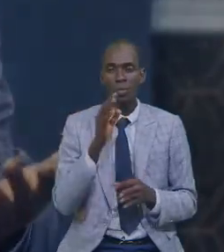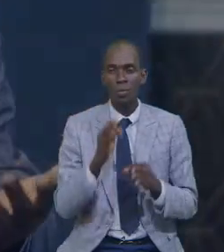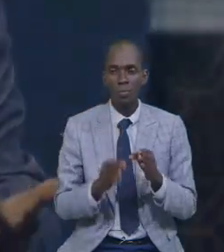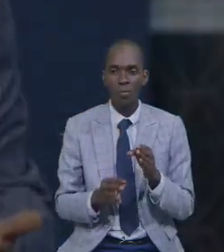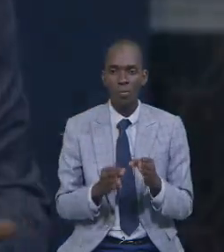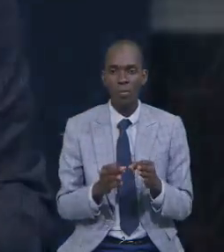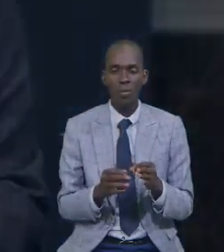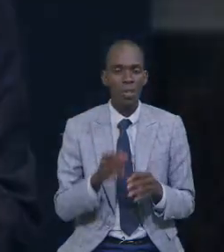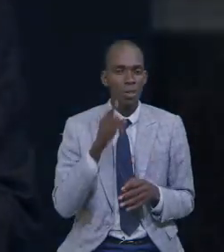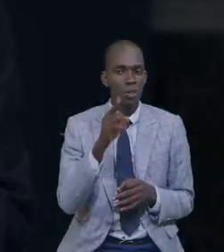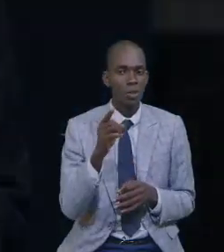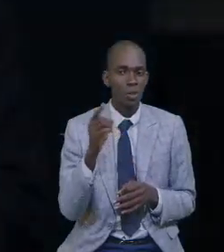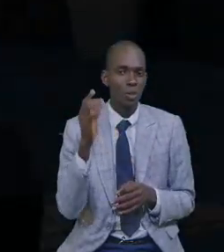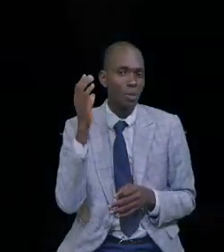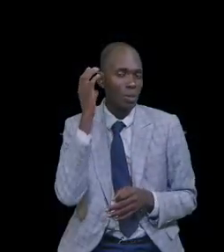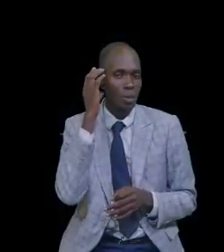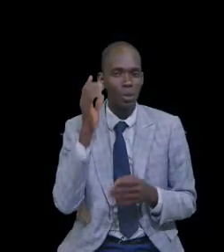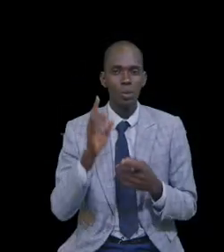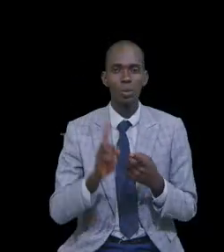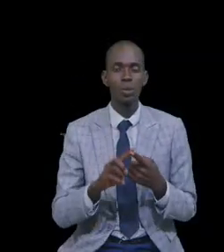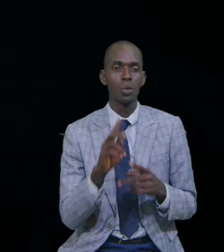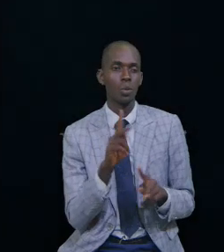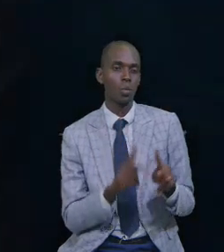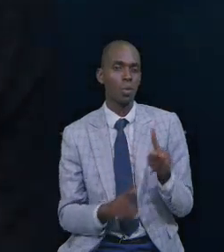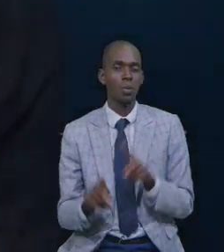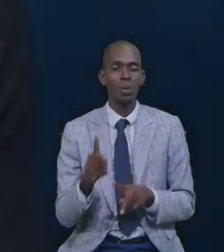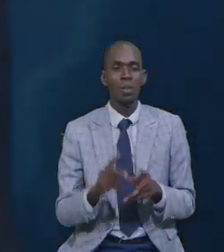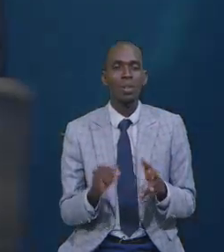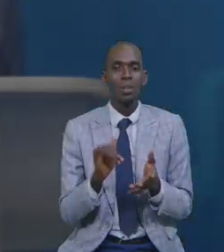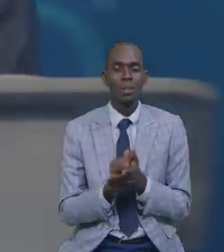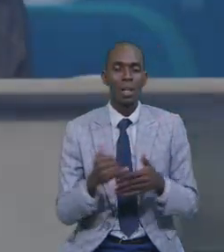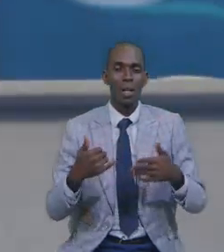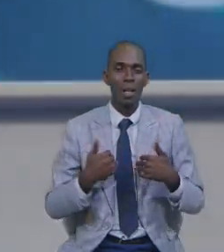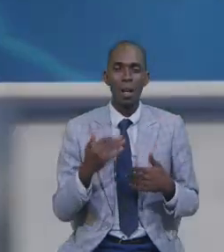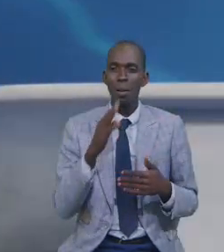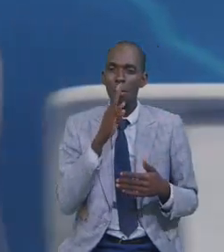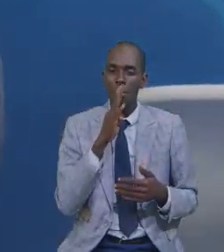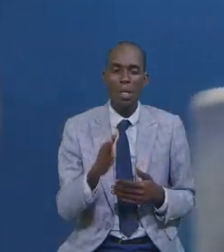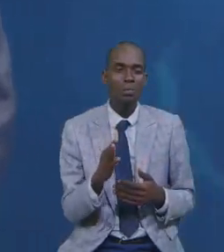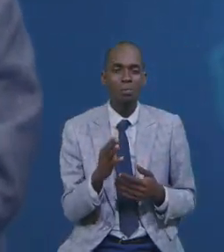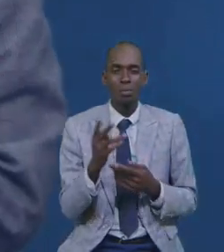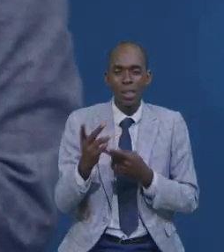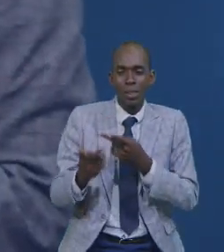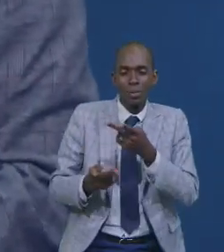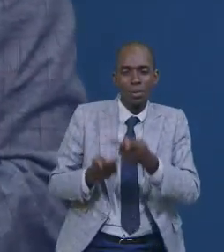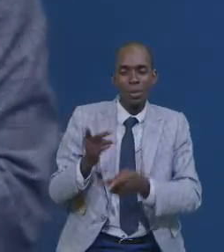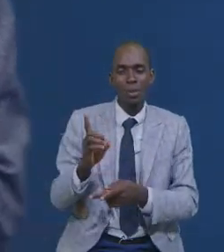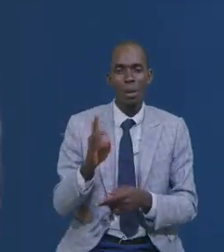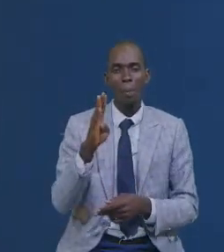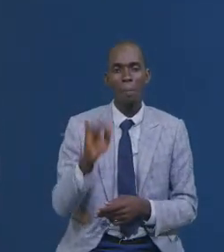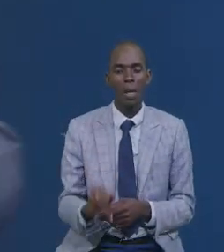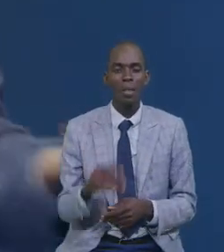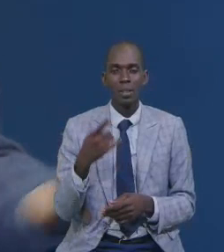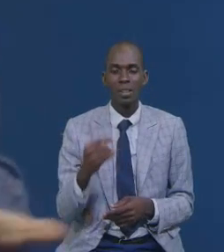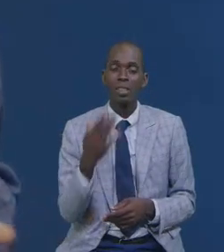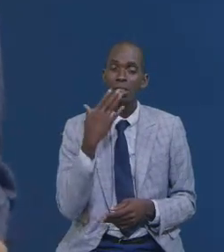if you listen to people that have been visited by the foul spirits,